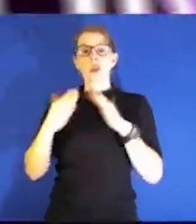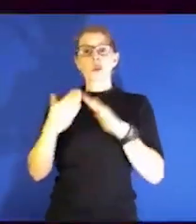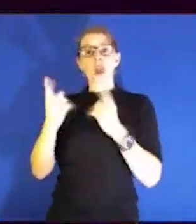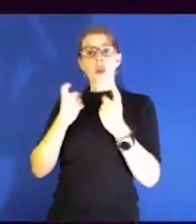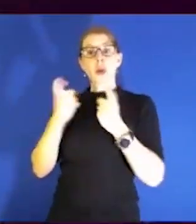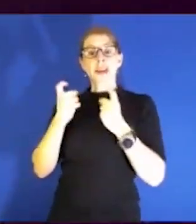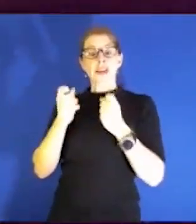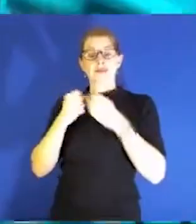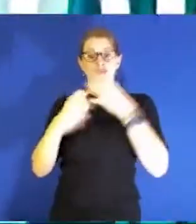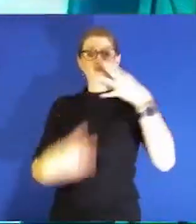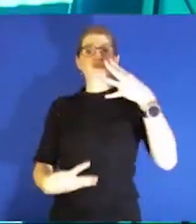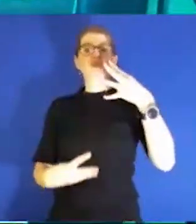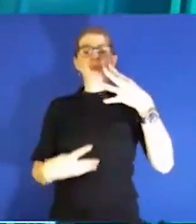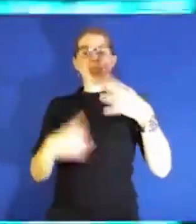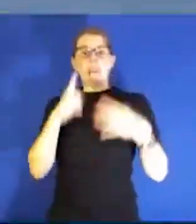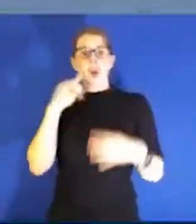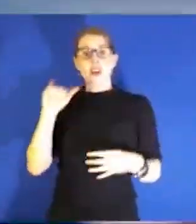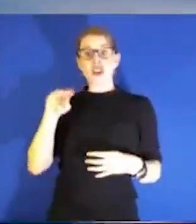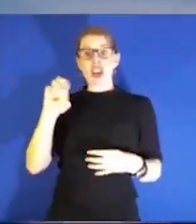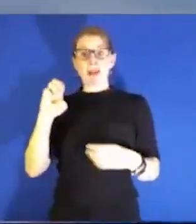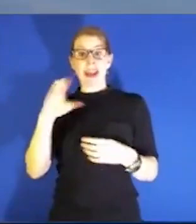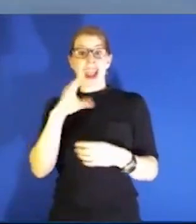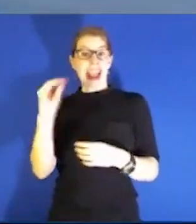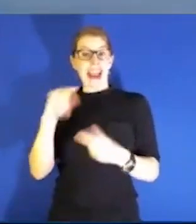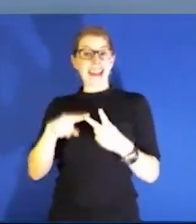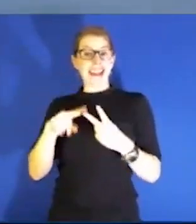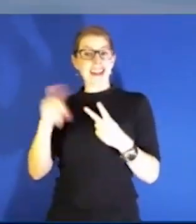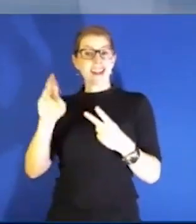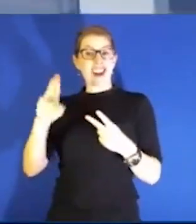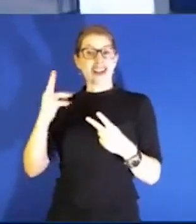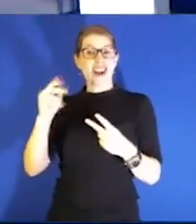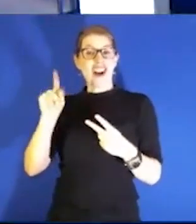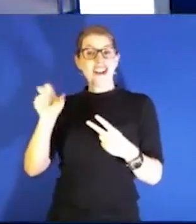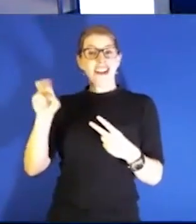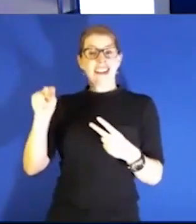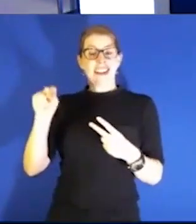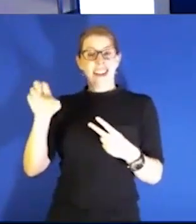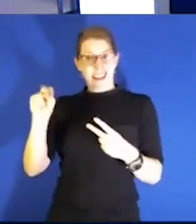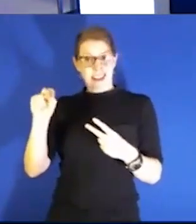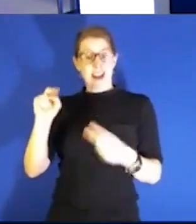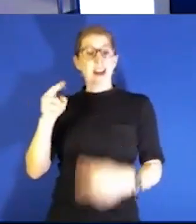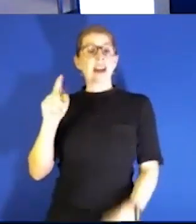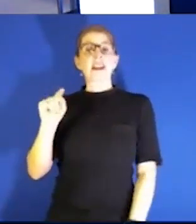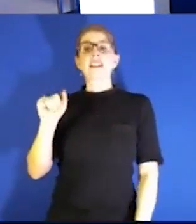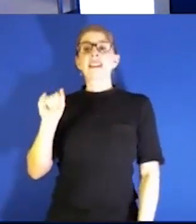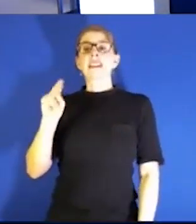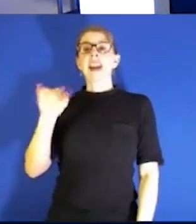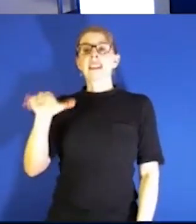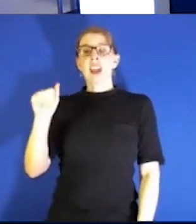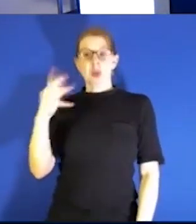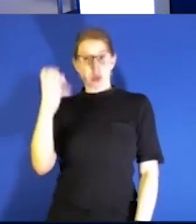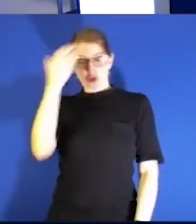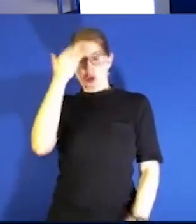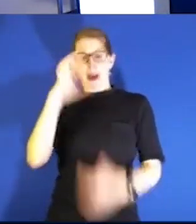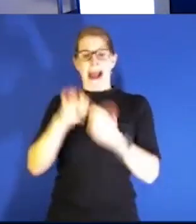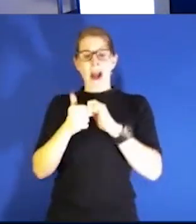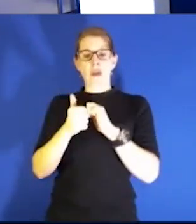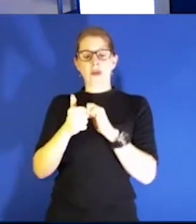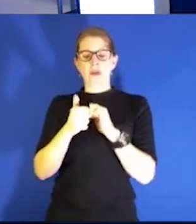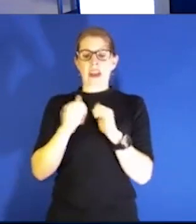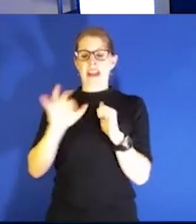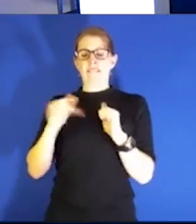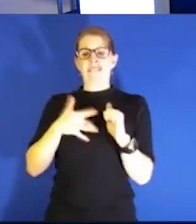some for Jamie and for Dr. Hawkinson today. But Tanya wants to know, just how do we overcome that feeling of being in this kind